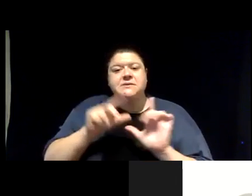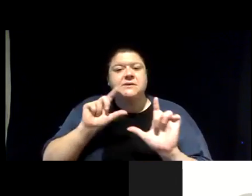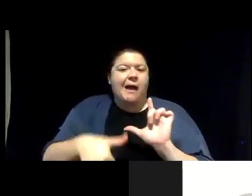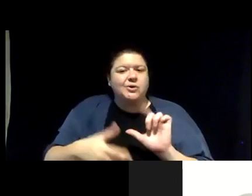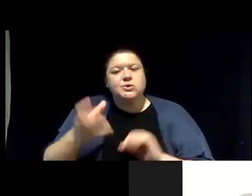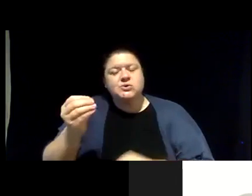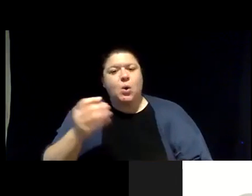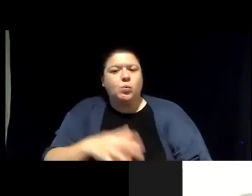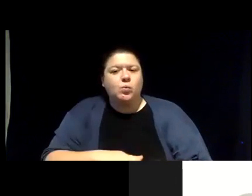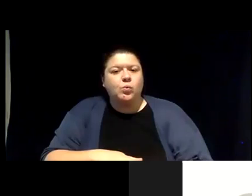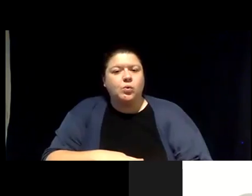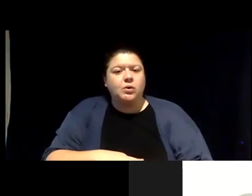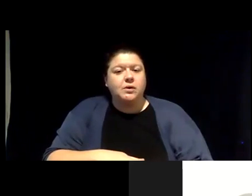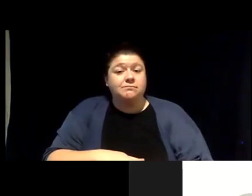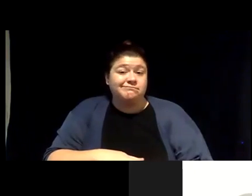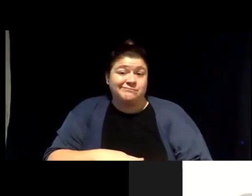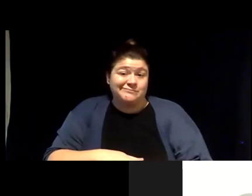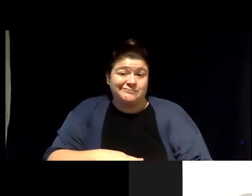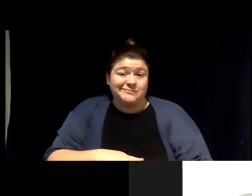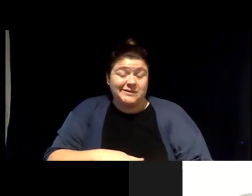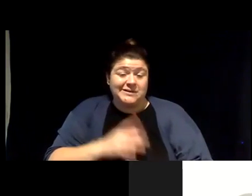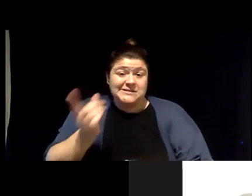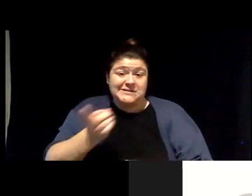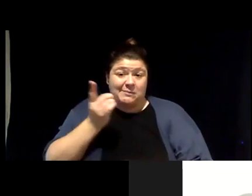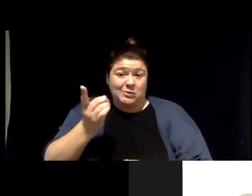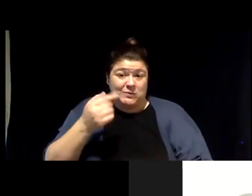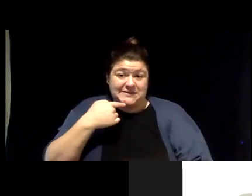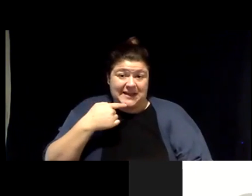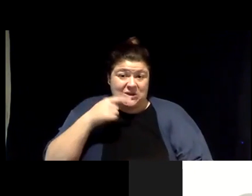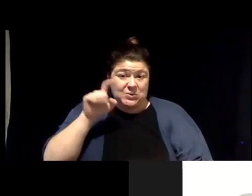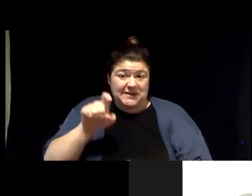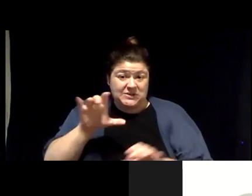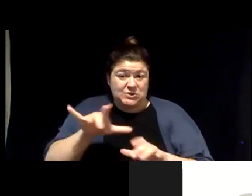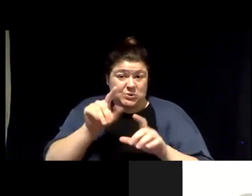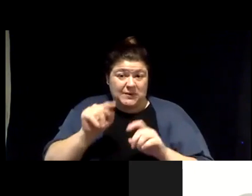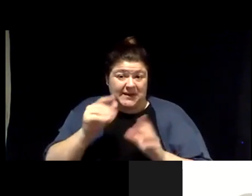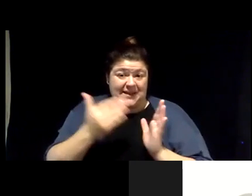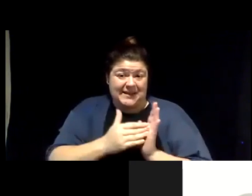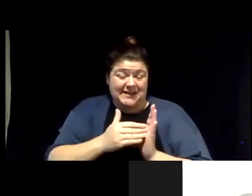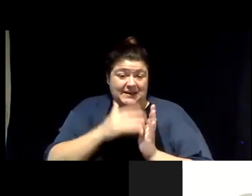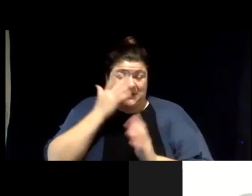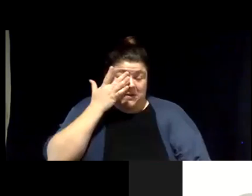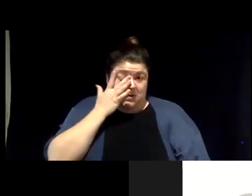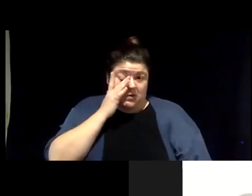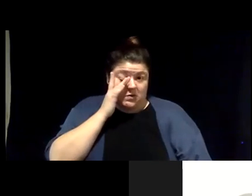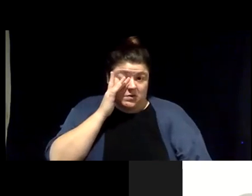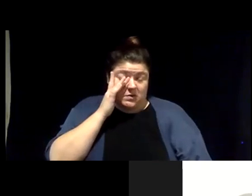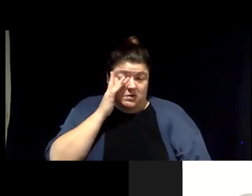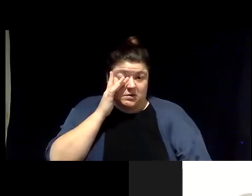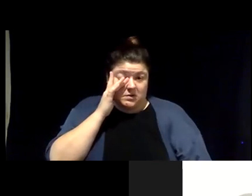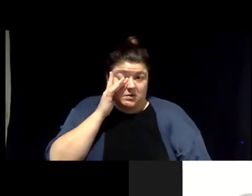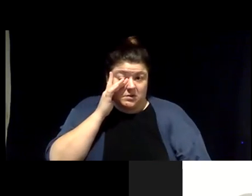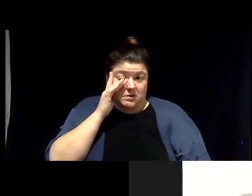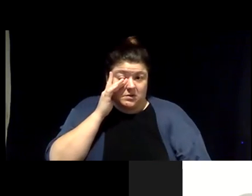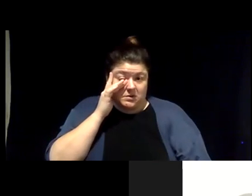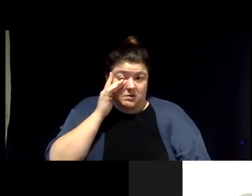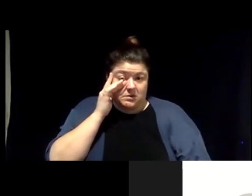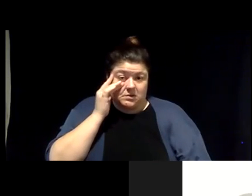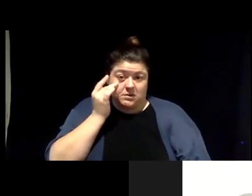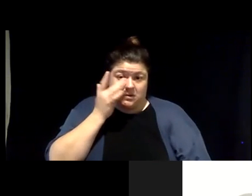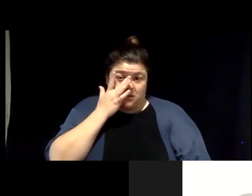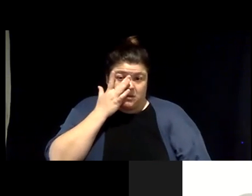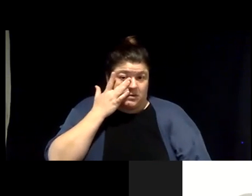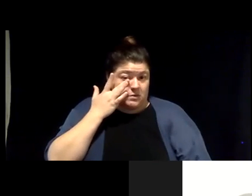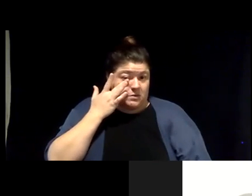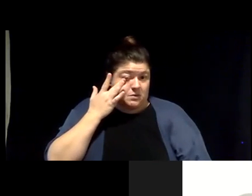a favor because somebody's going to say, hey, you need a new HIPAA certificate, and then you'll have to take it, and then you'll have to pay for